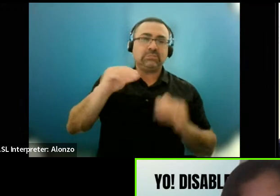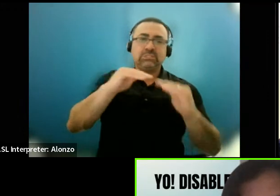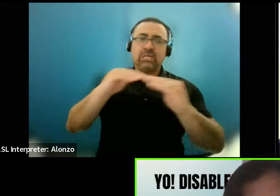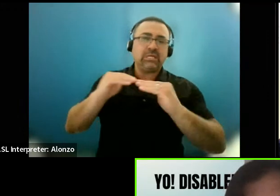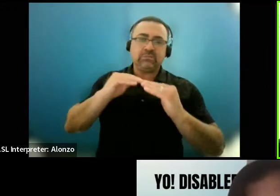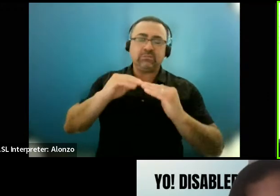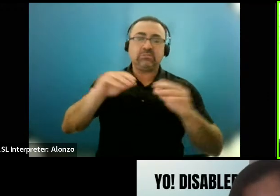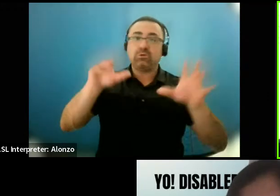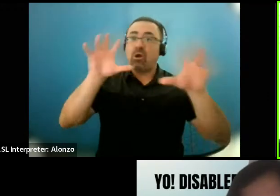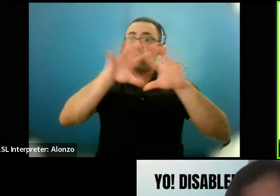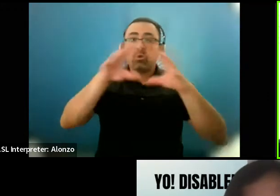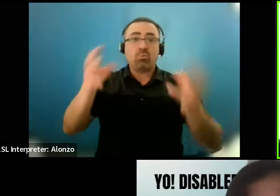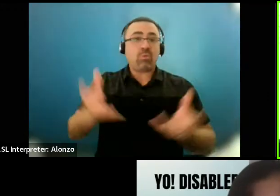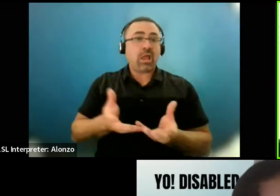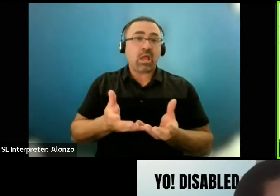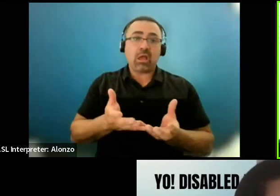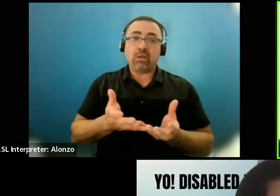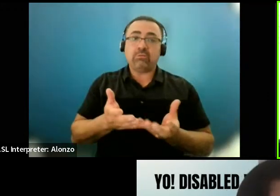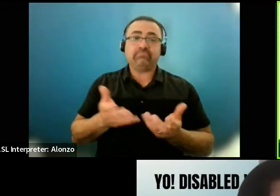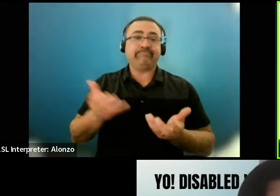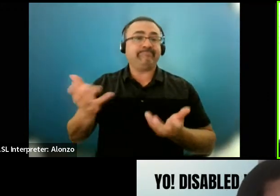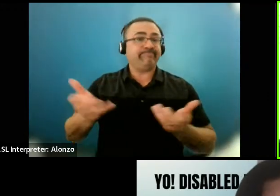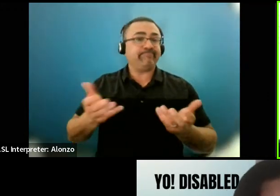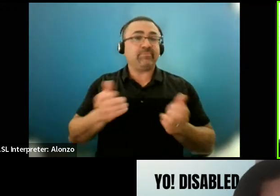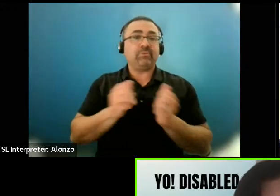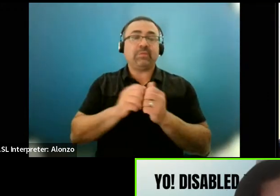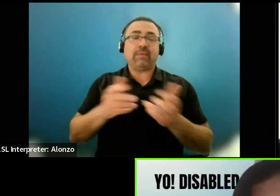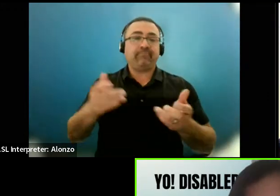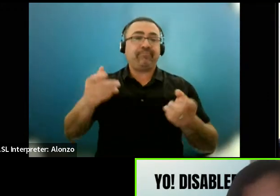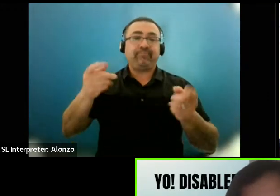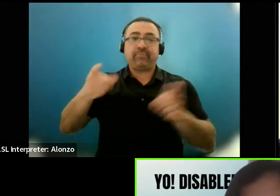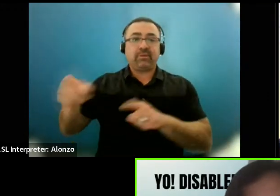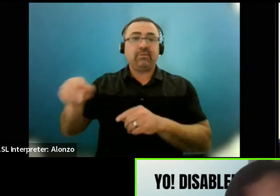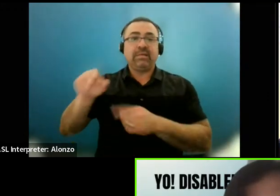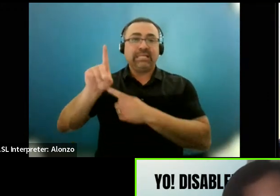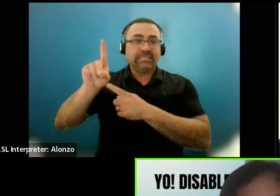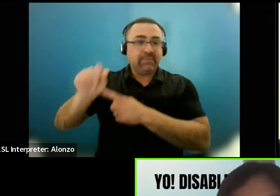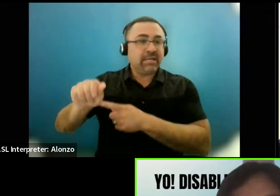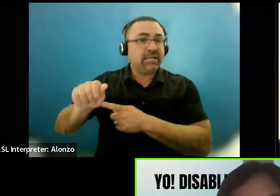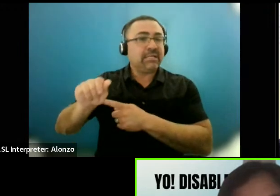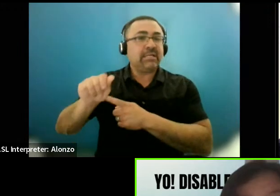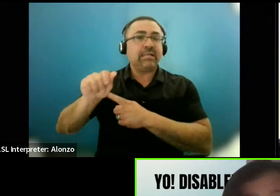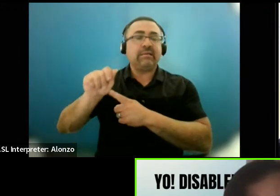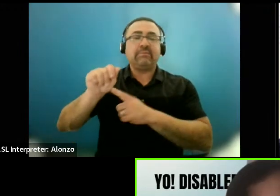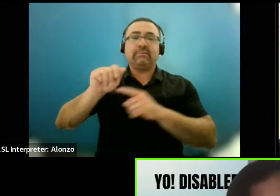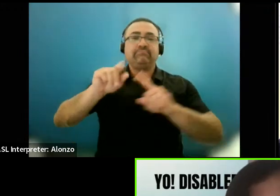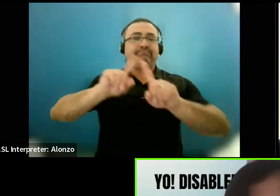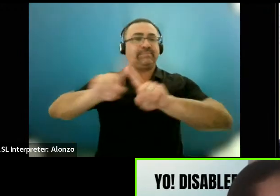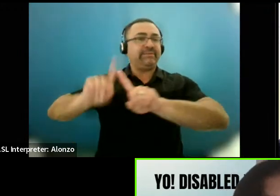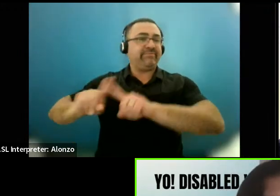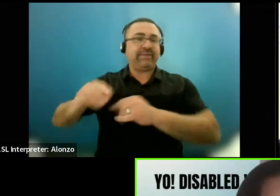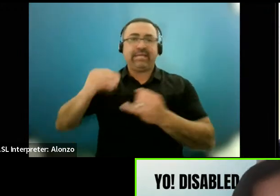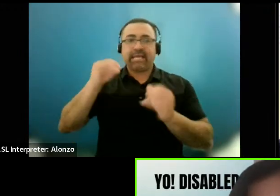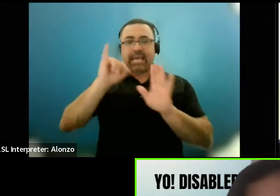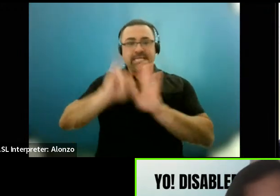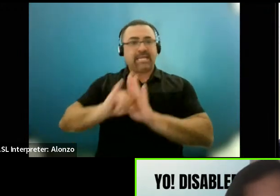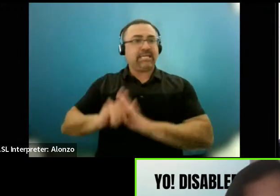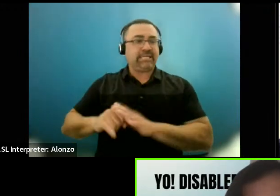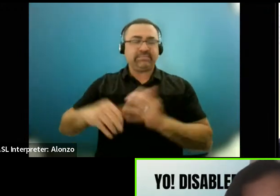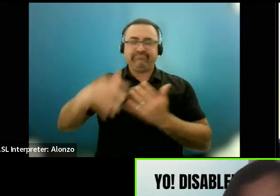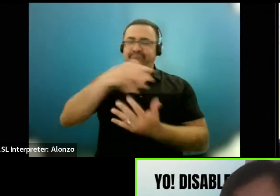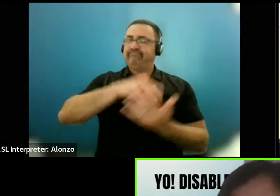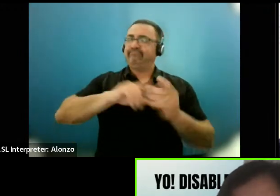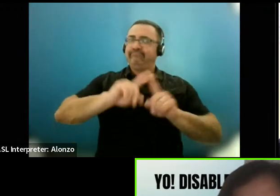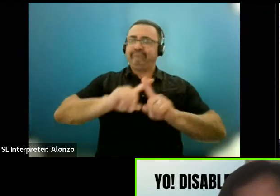being race, without that being disability amongst different identities. These are